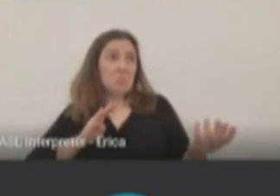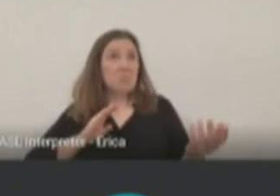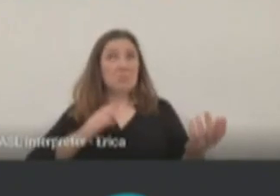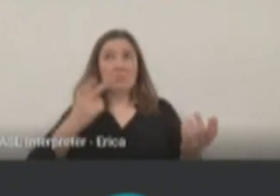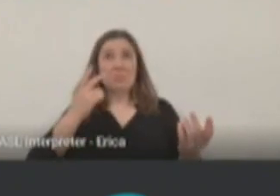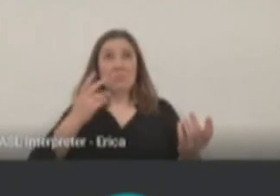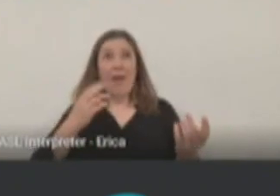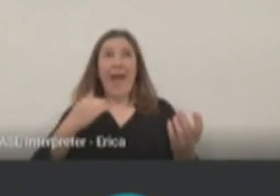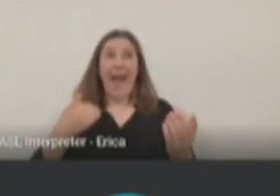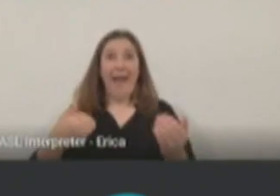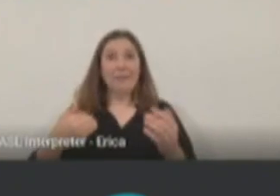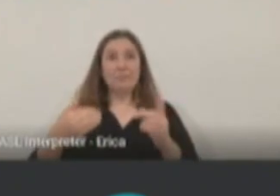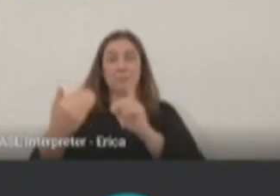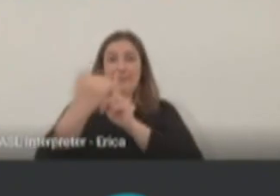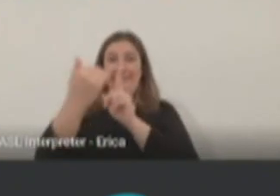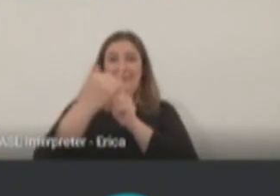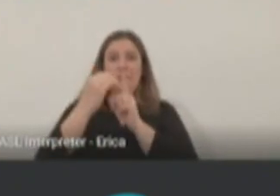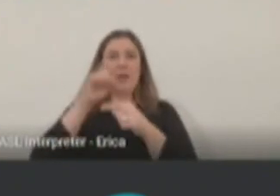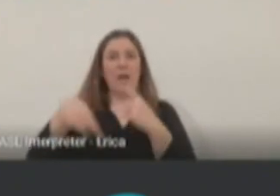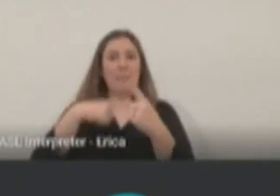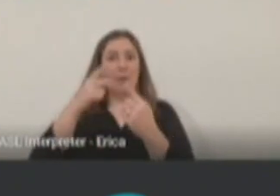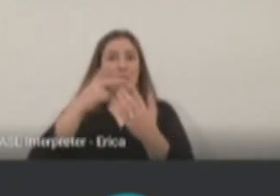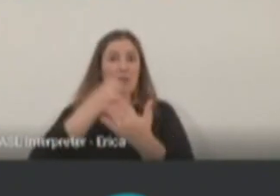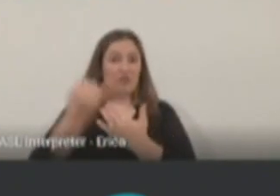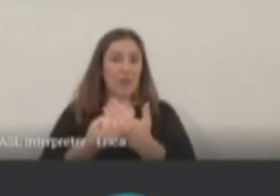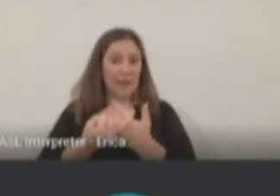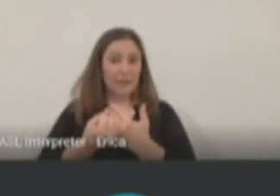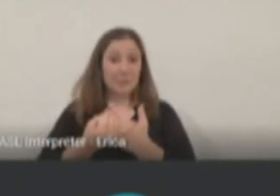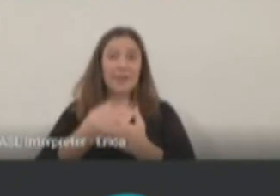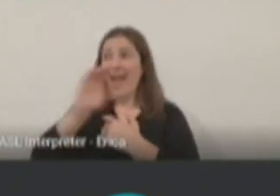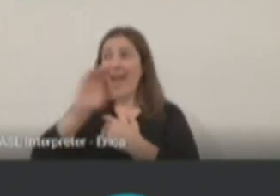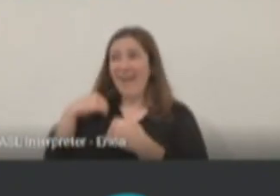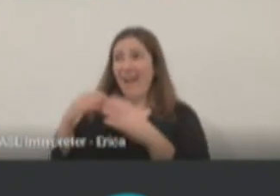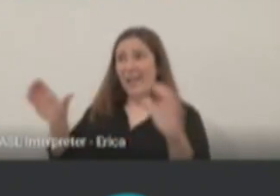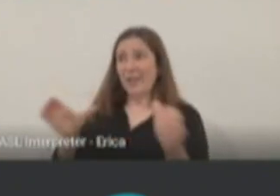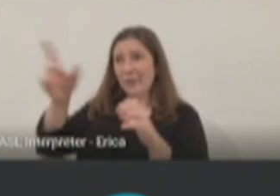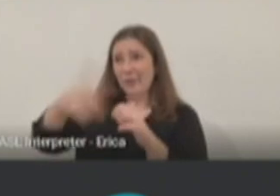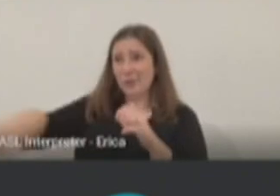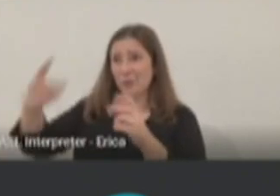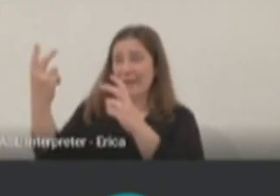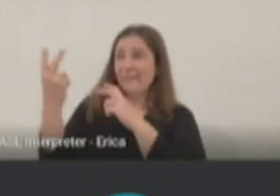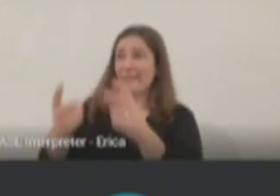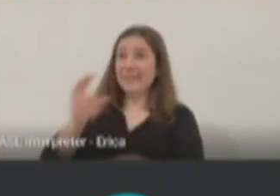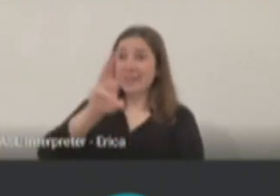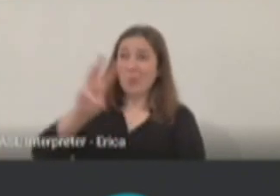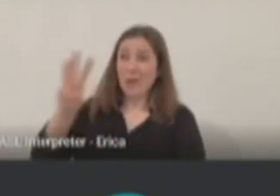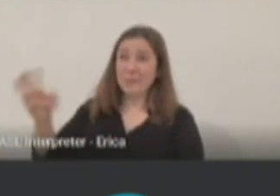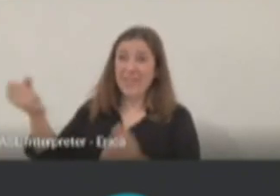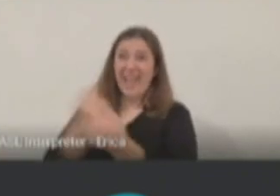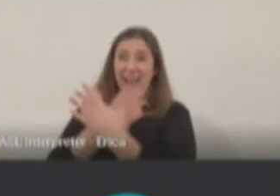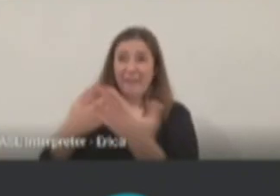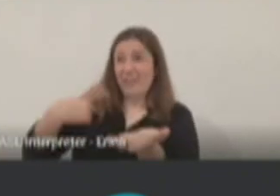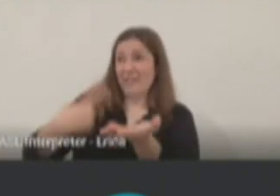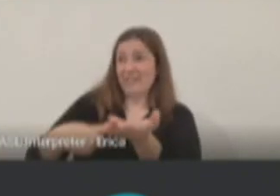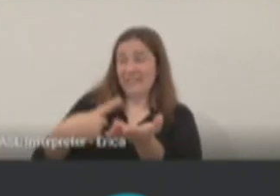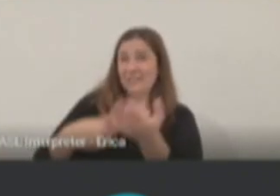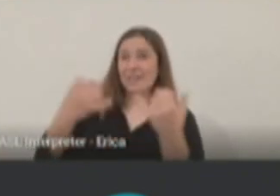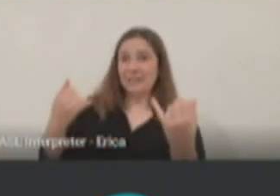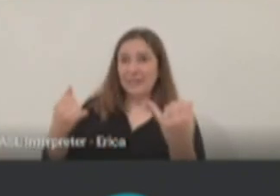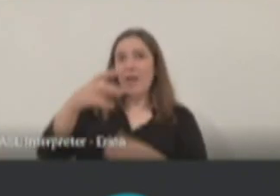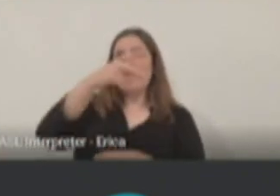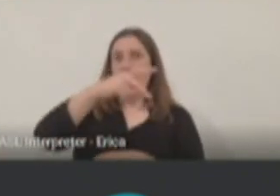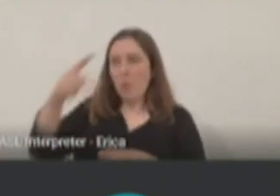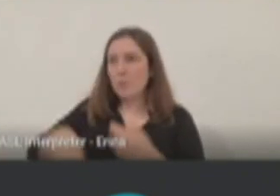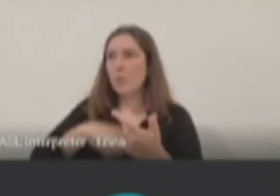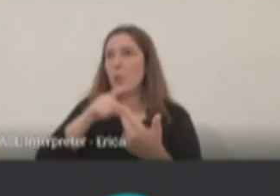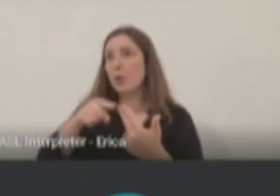Thanks. I'd also encourage everyone to look at our website. All the materials that were discussed today, the PowerPoint, the tool